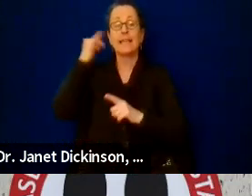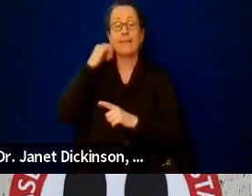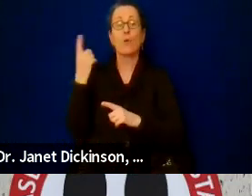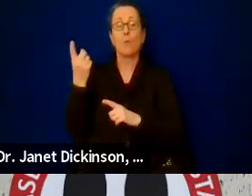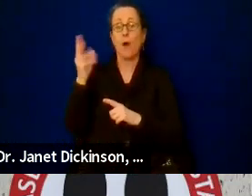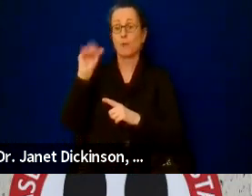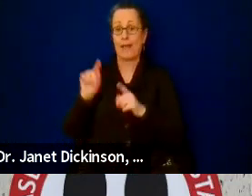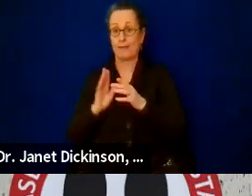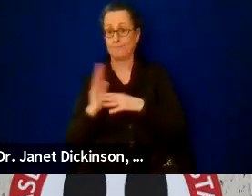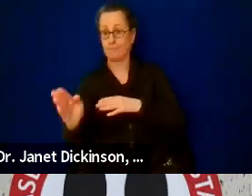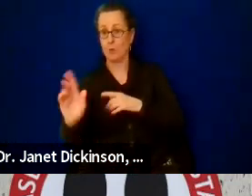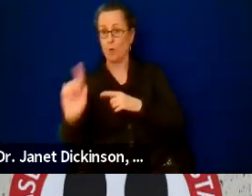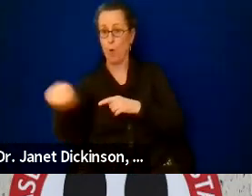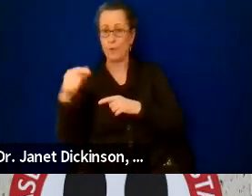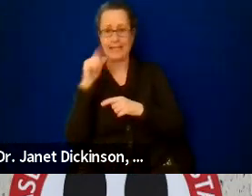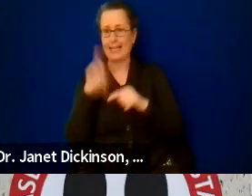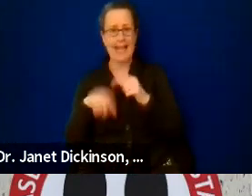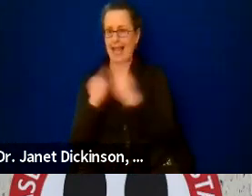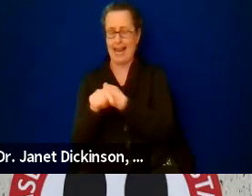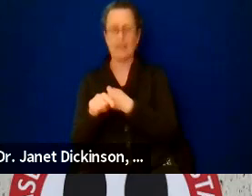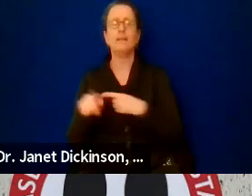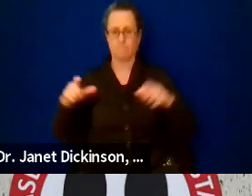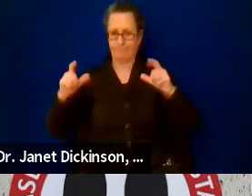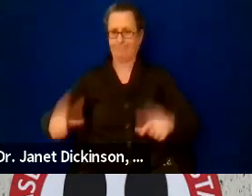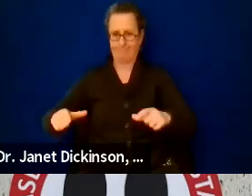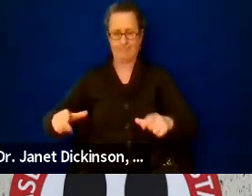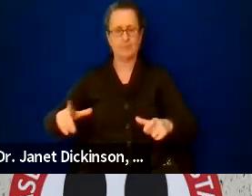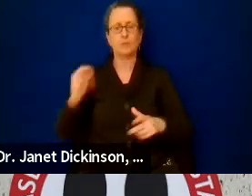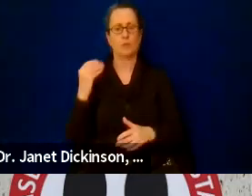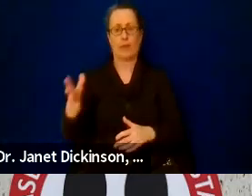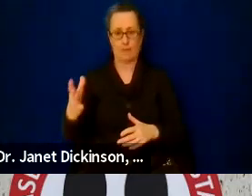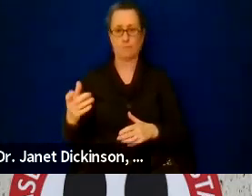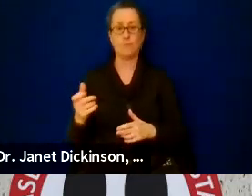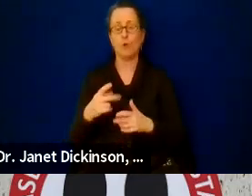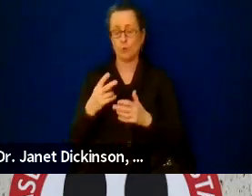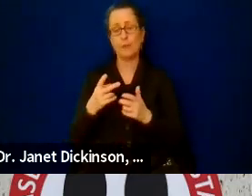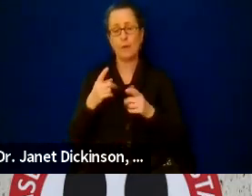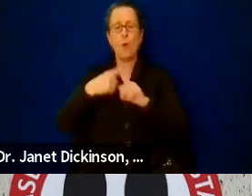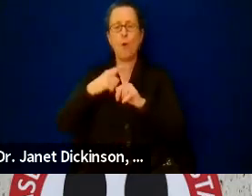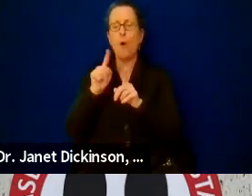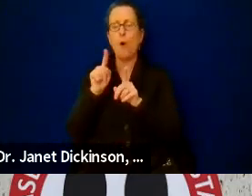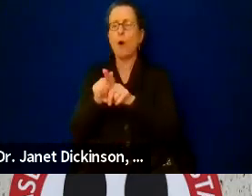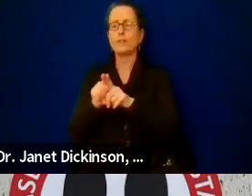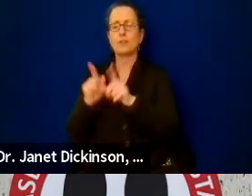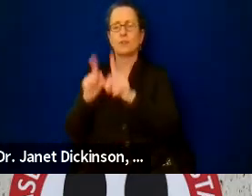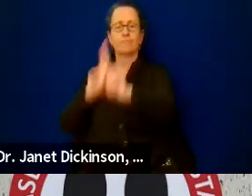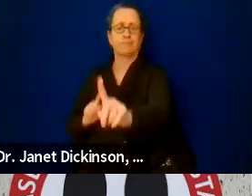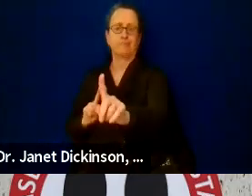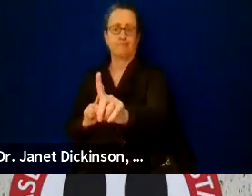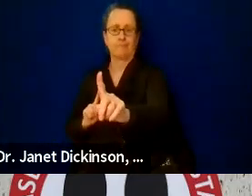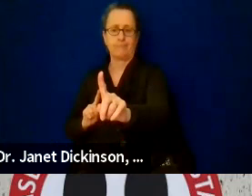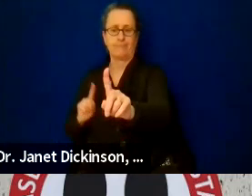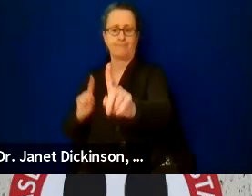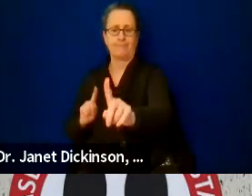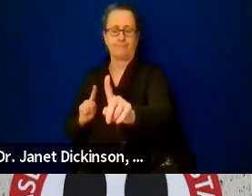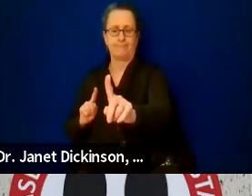see a floor sticker, which is a reminder to students about how far apart to be. And they're all the way down all